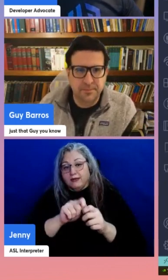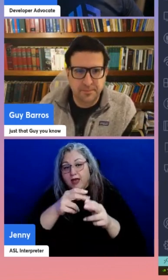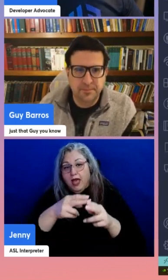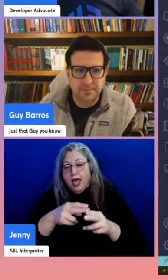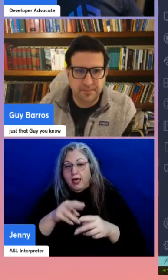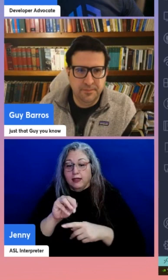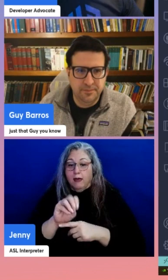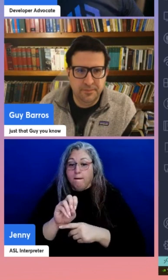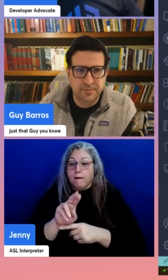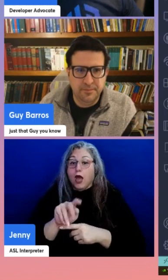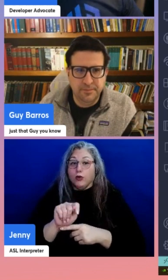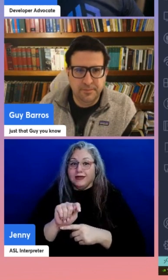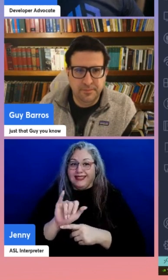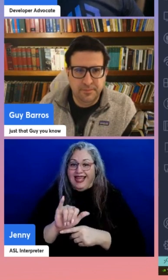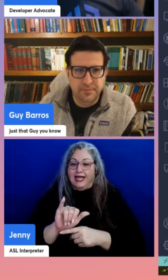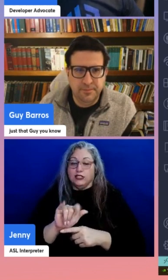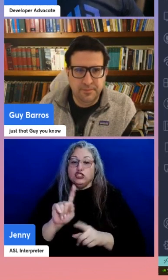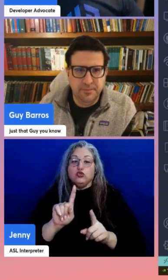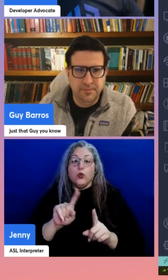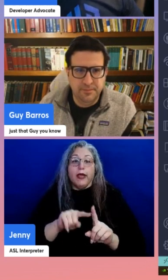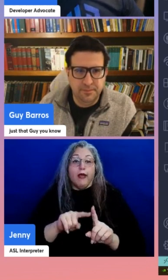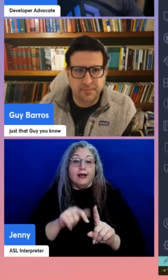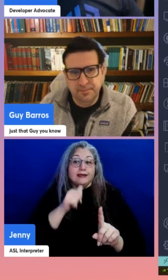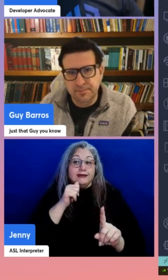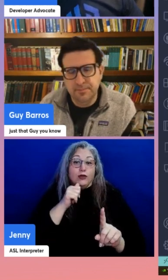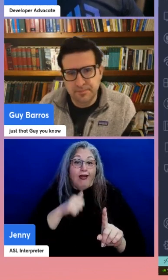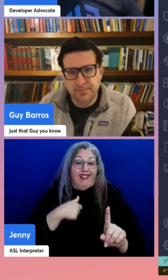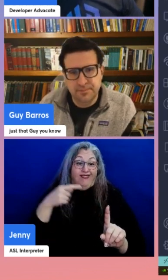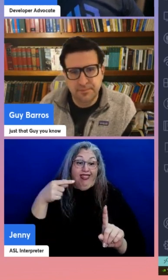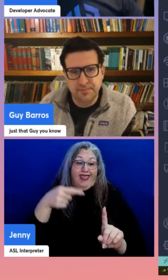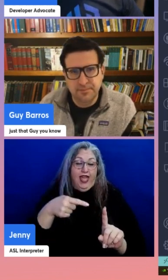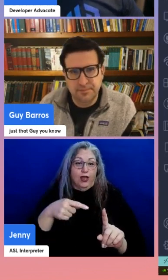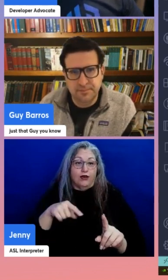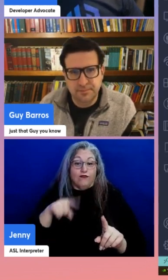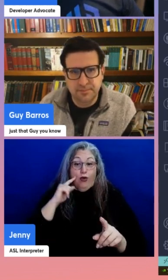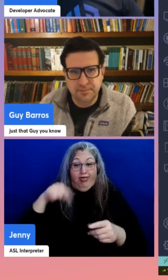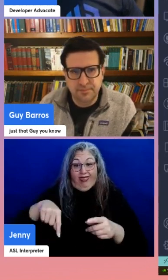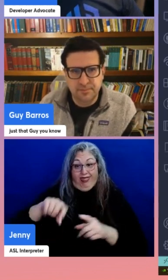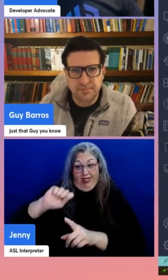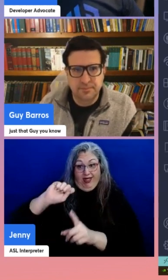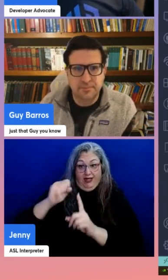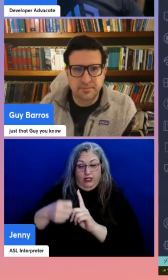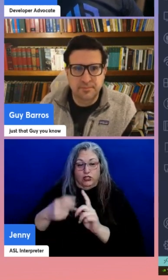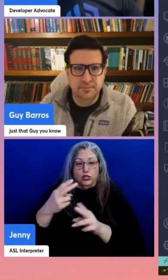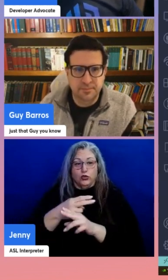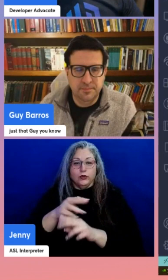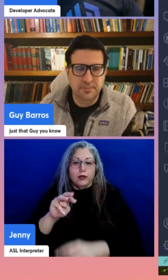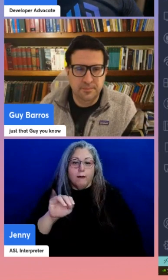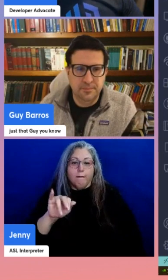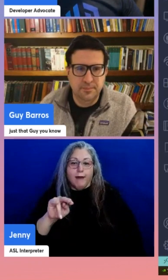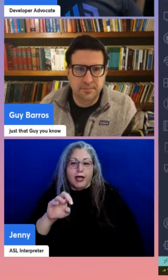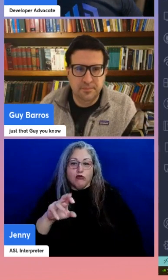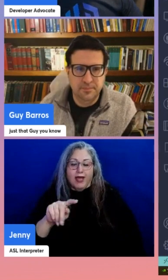So this is where the secret lives. In this instance, we're using our Minecraft dev database